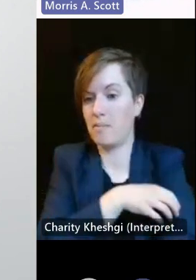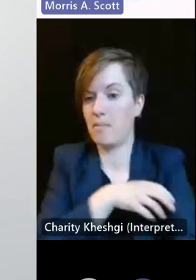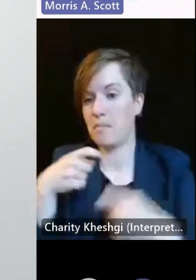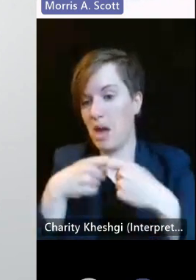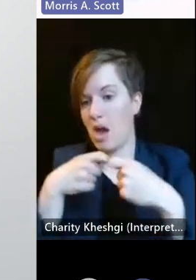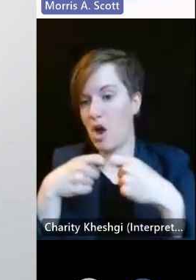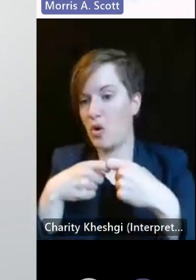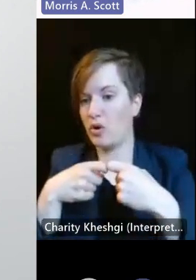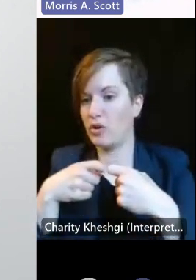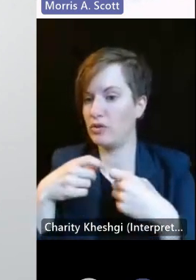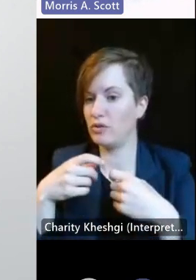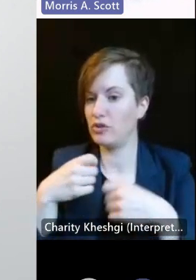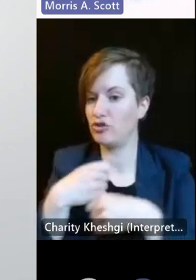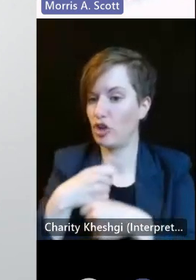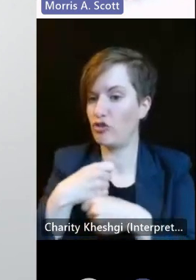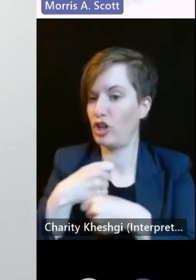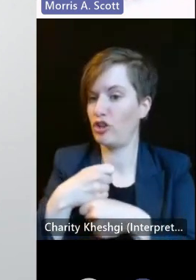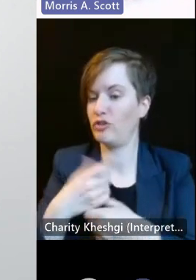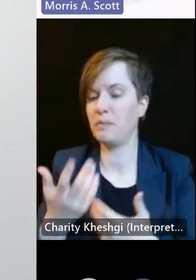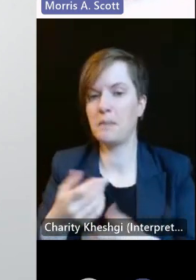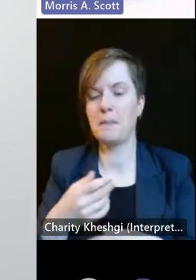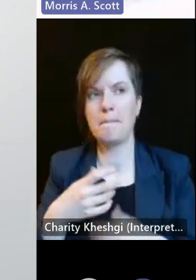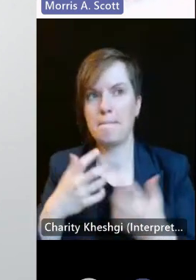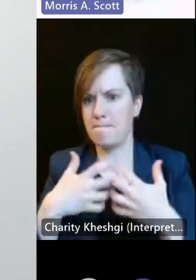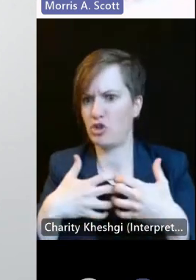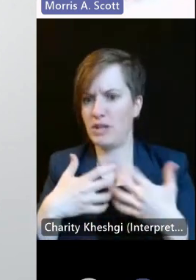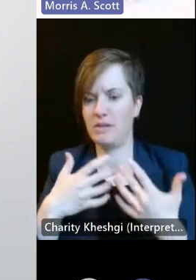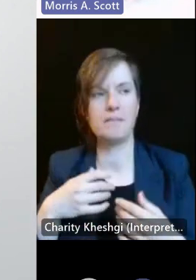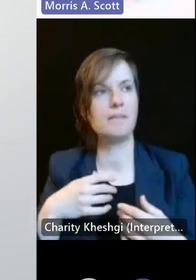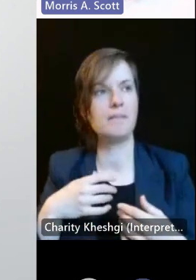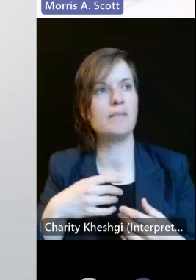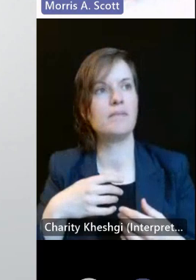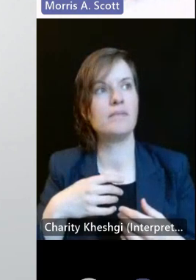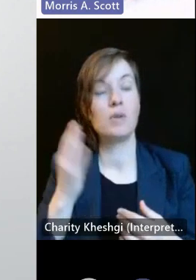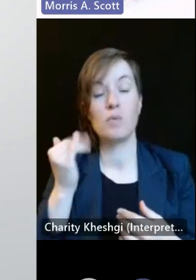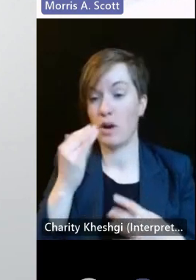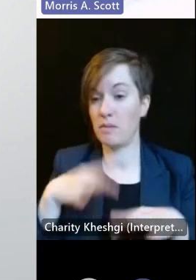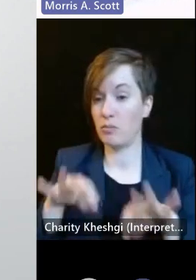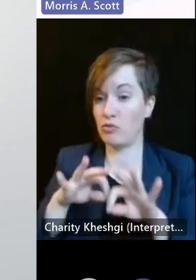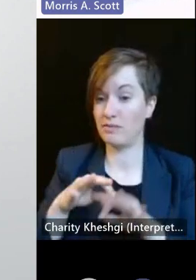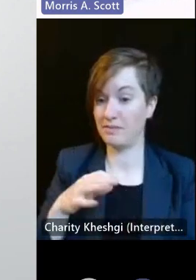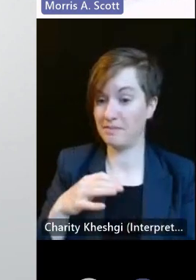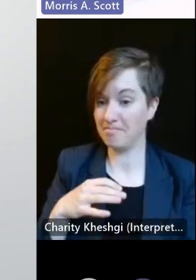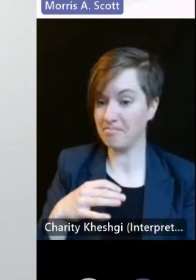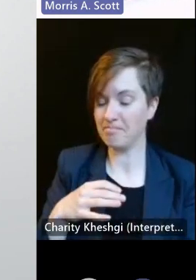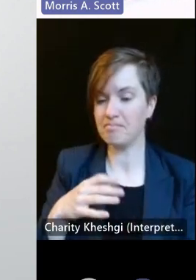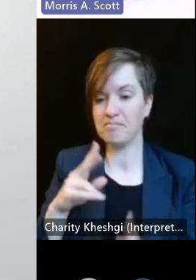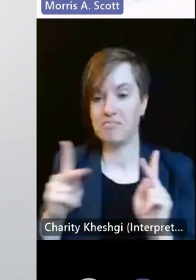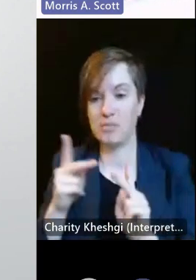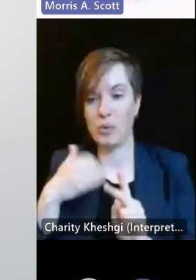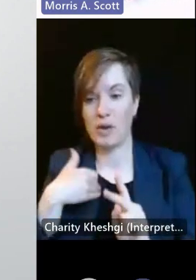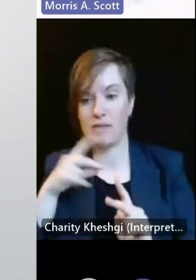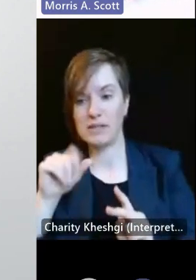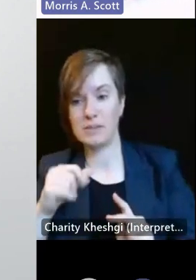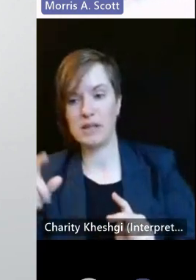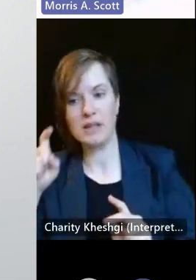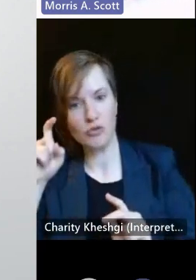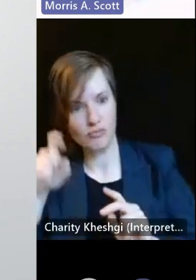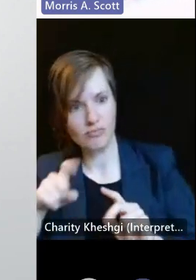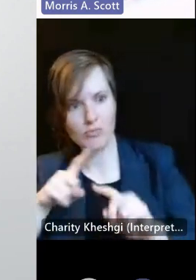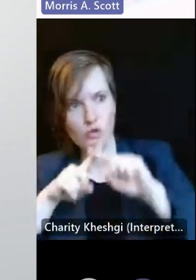important? Because power is relied upon by persons with disabilities for electricity to power things